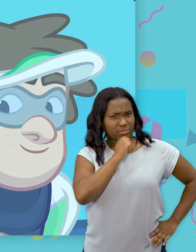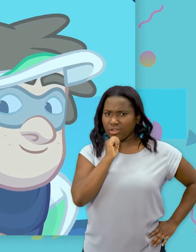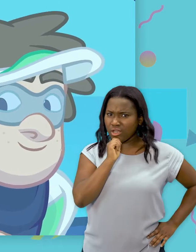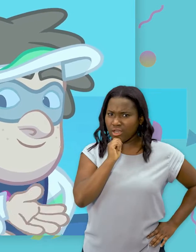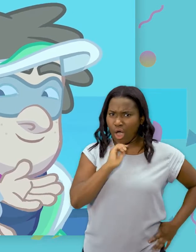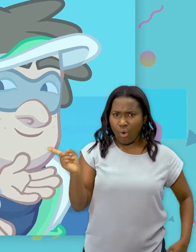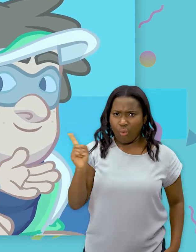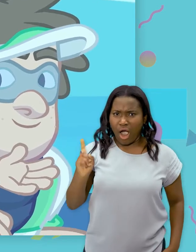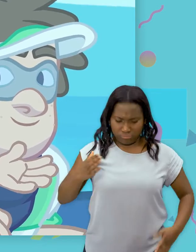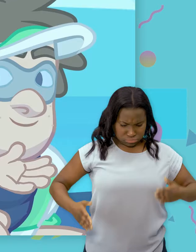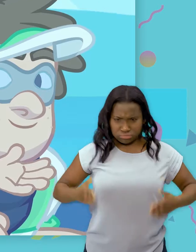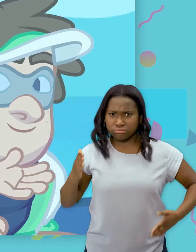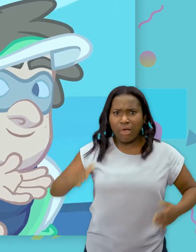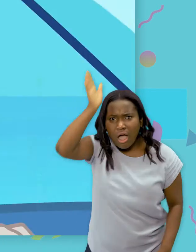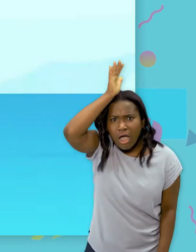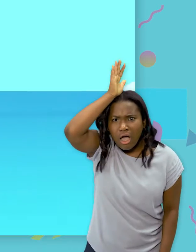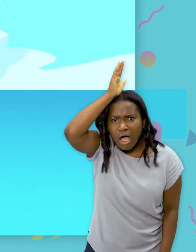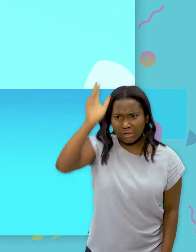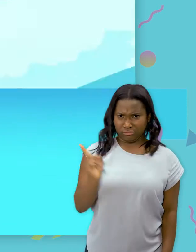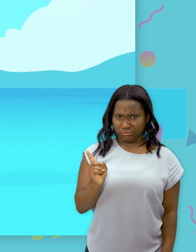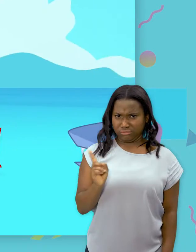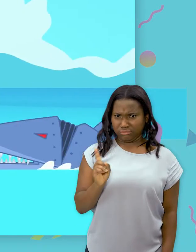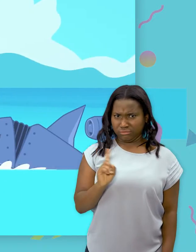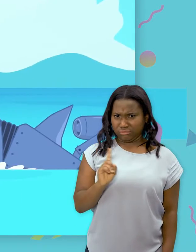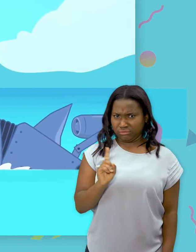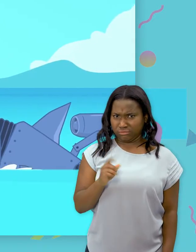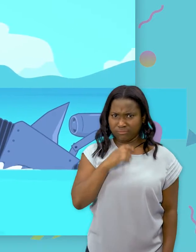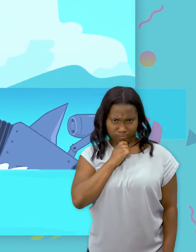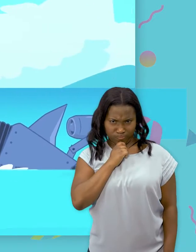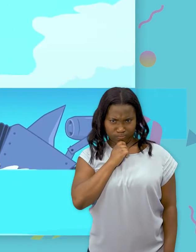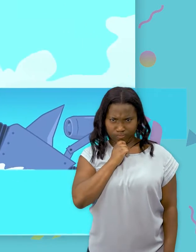which, where are our robot sharks?